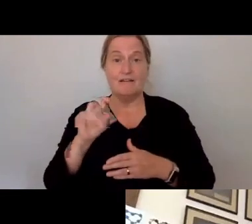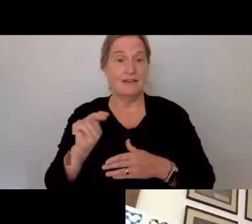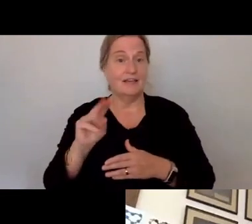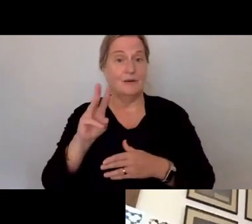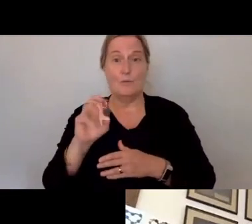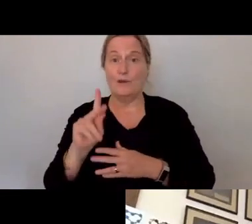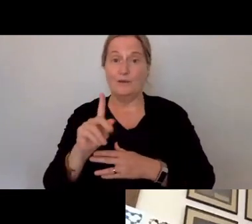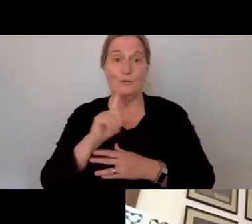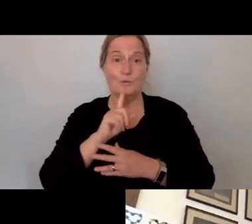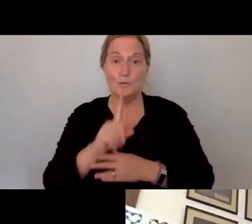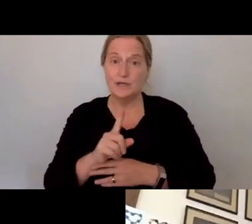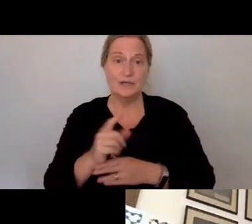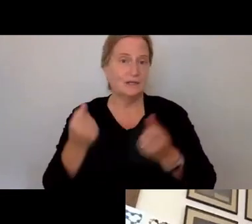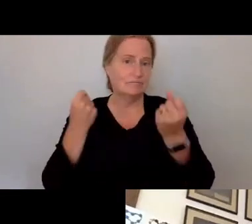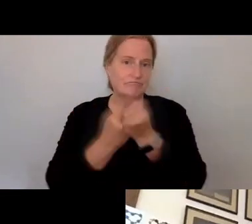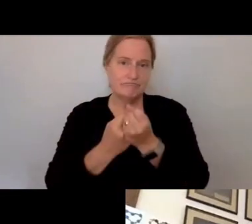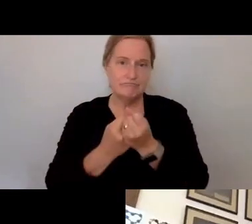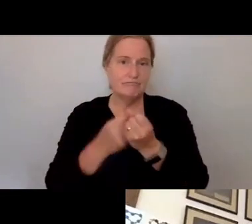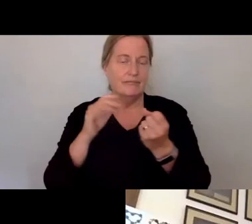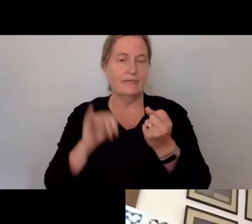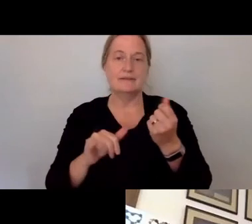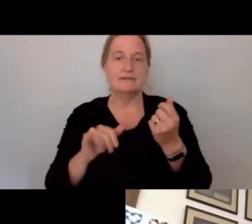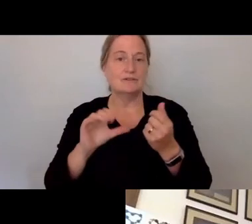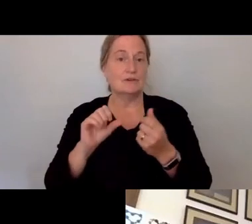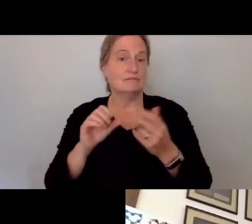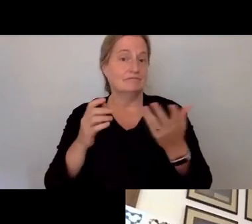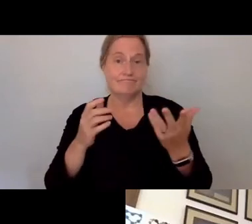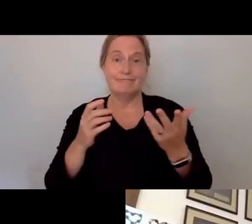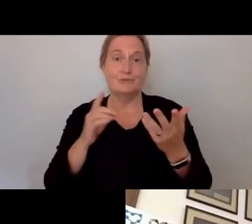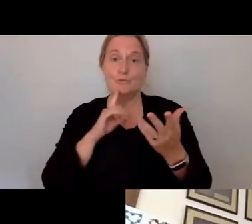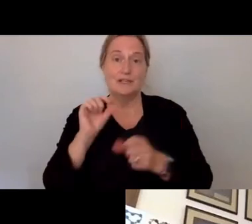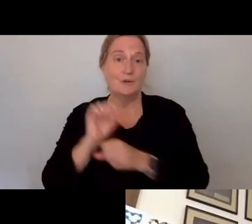to the cause that we're talking about today. Yeah.